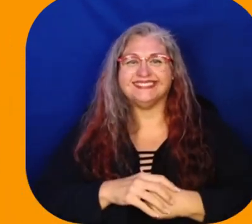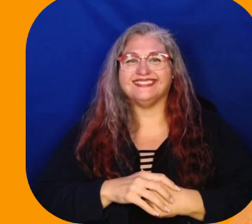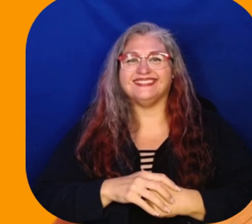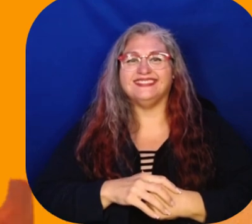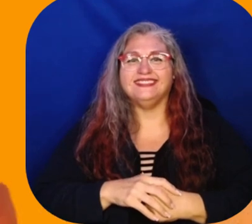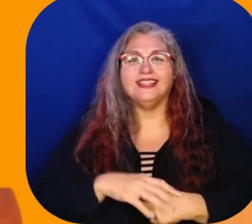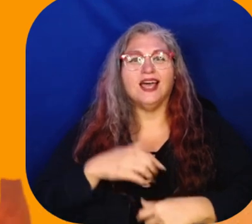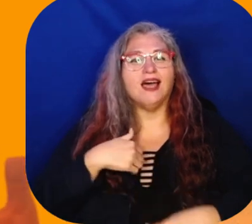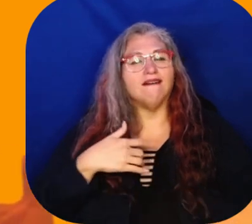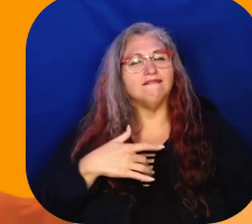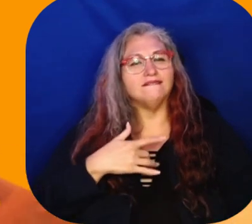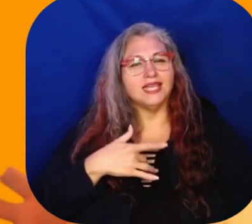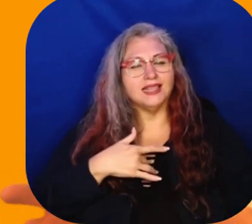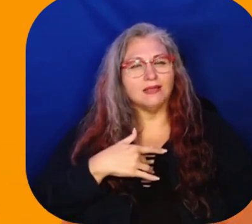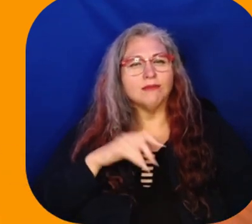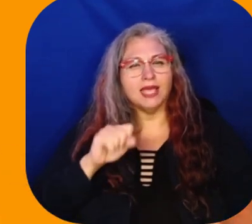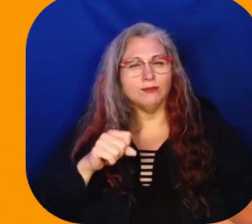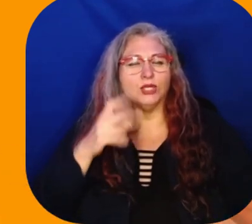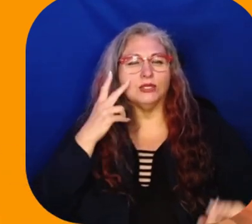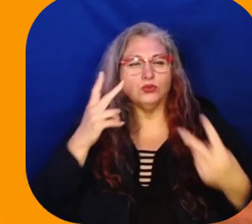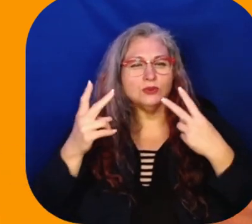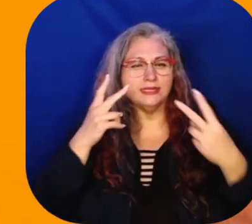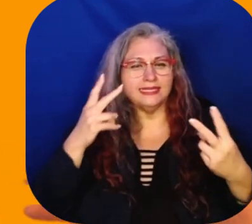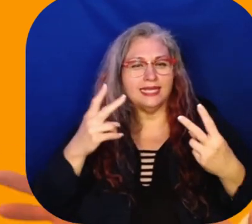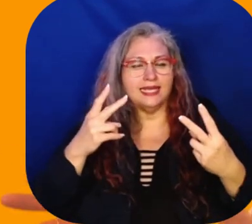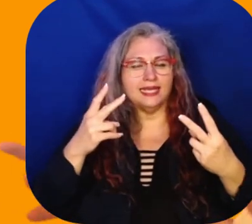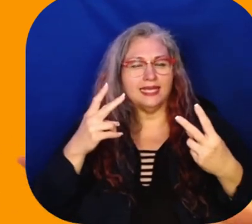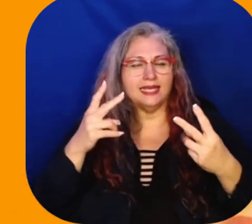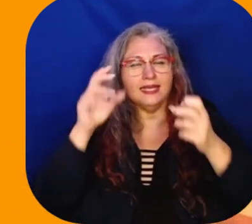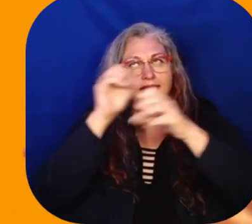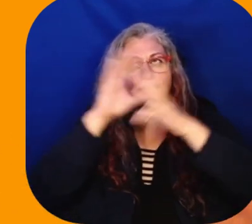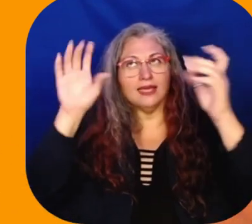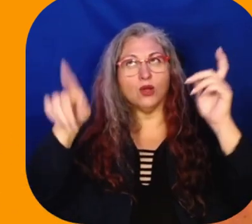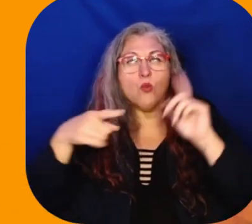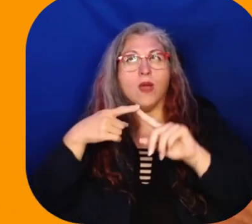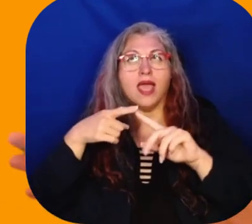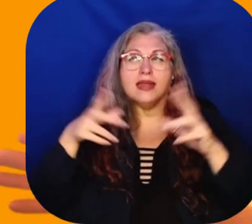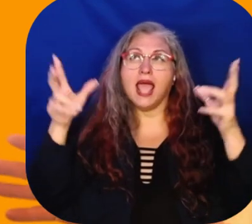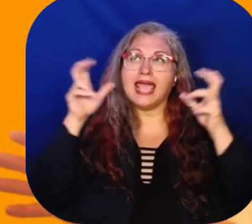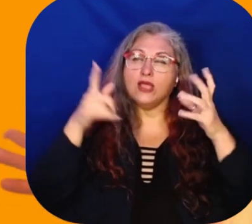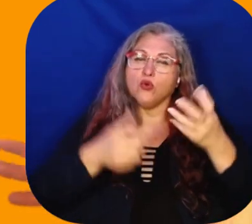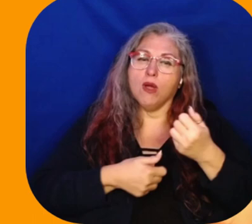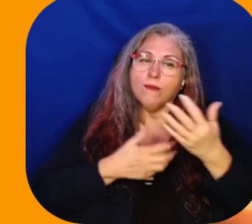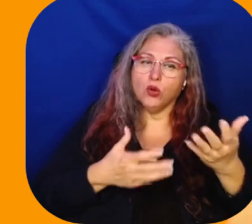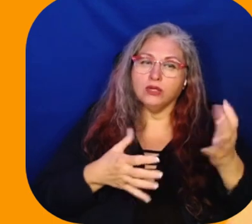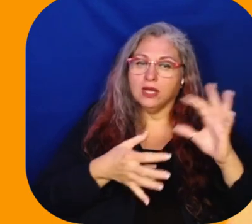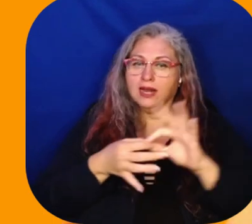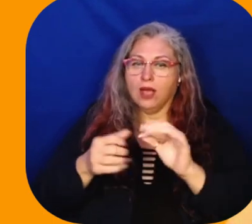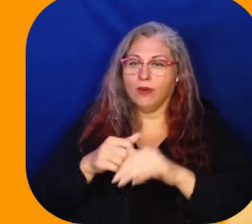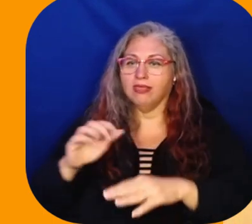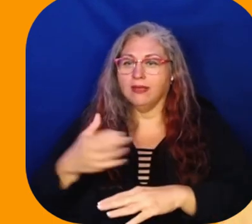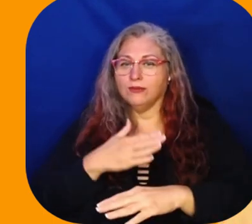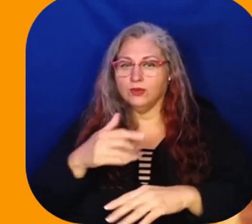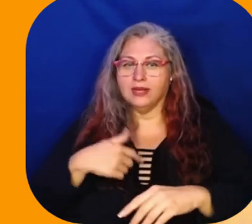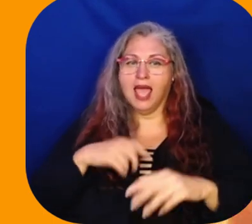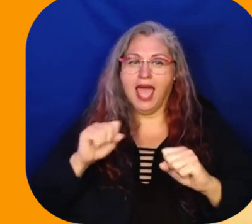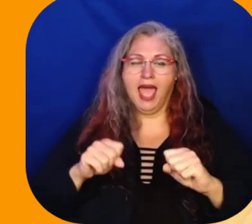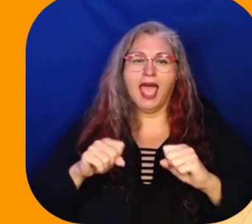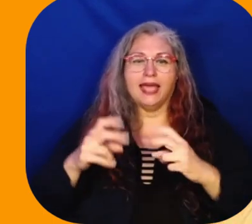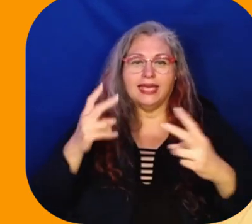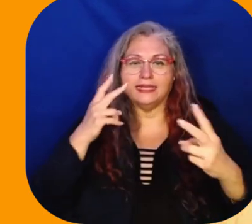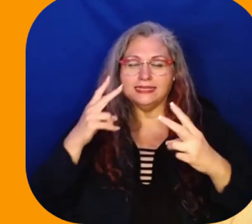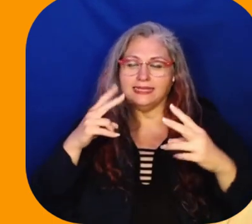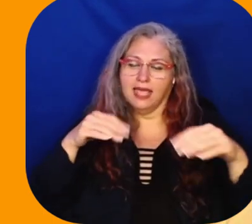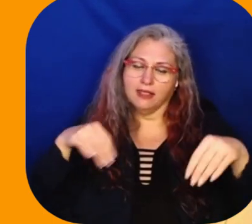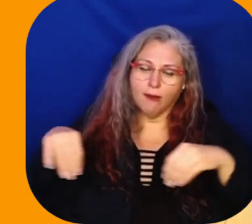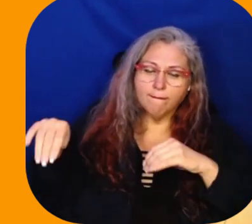can see things when I hear the poetry with the music. I can see movement. Mm-hmm. The way you